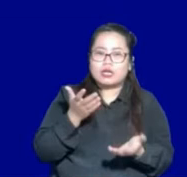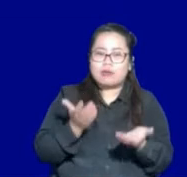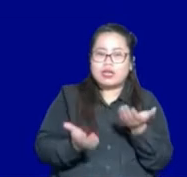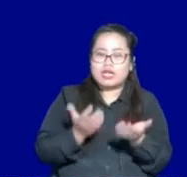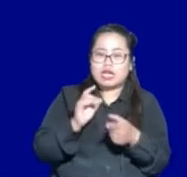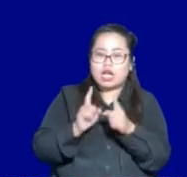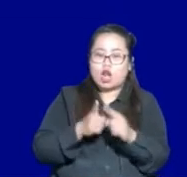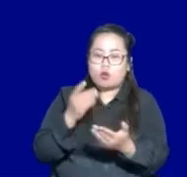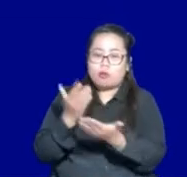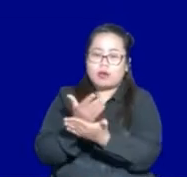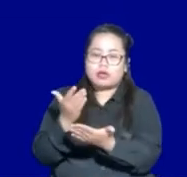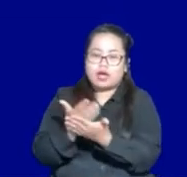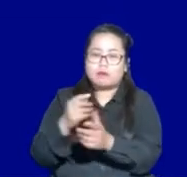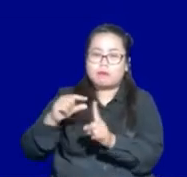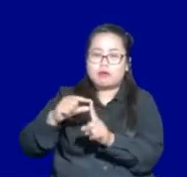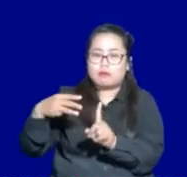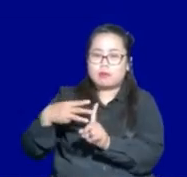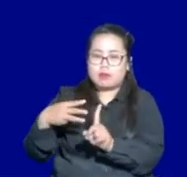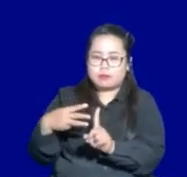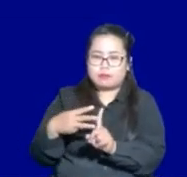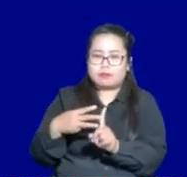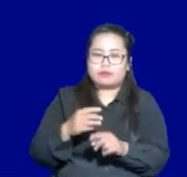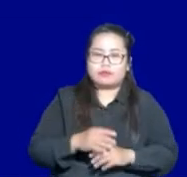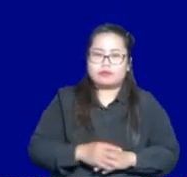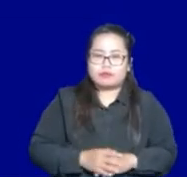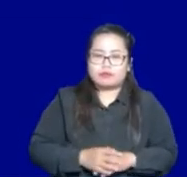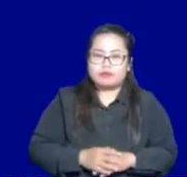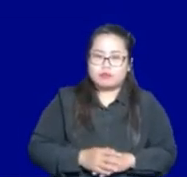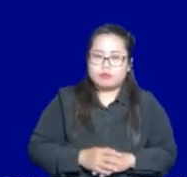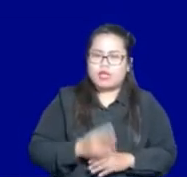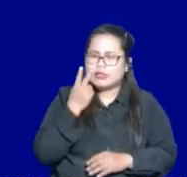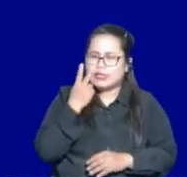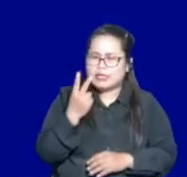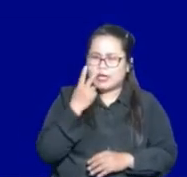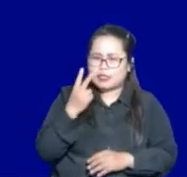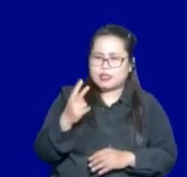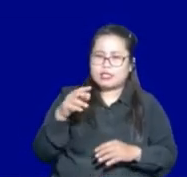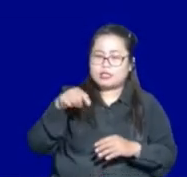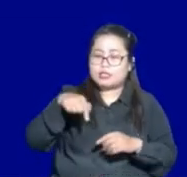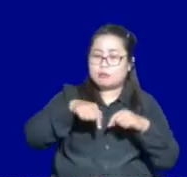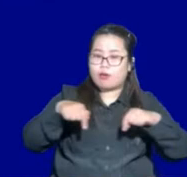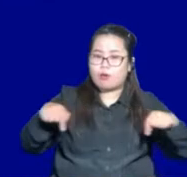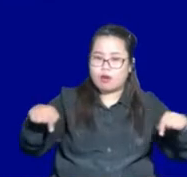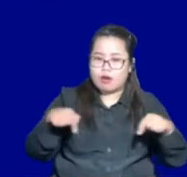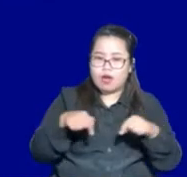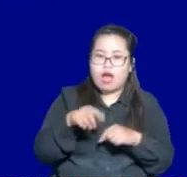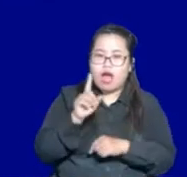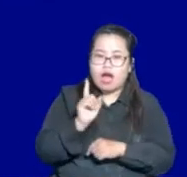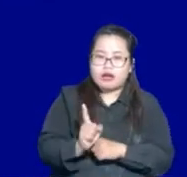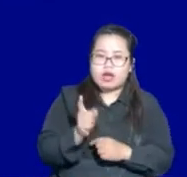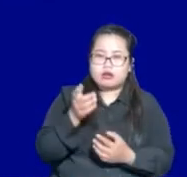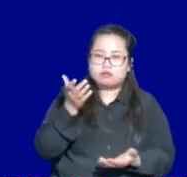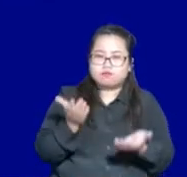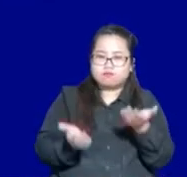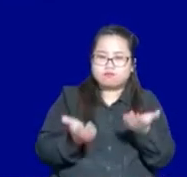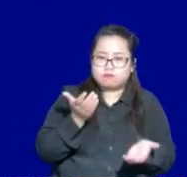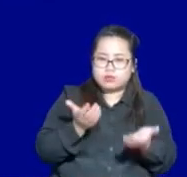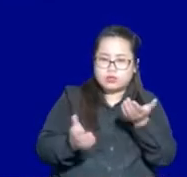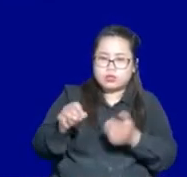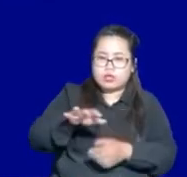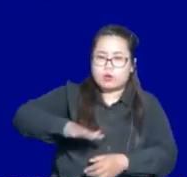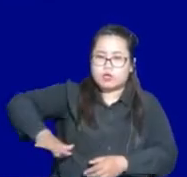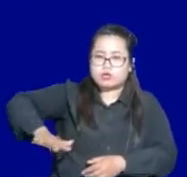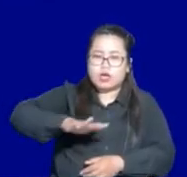level. It's slightly below some of the regional comparators like Vietnam, China, and Thailand.